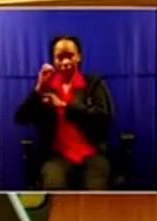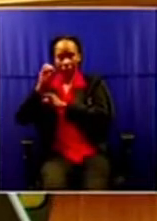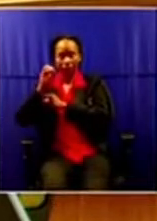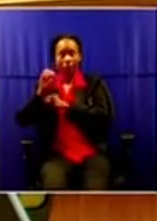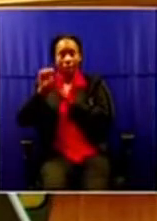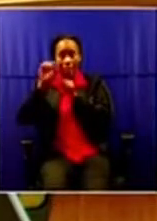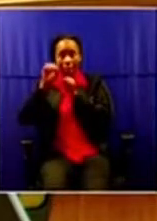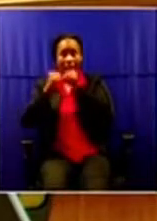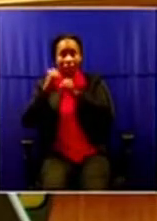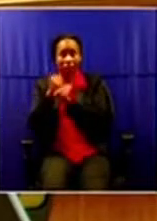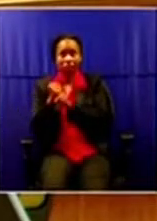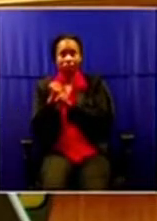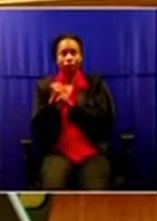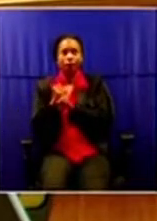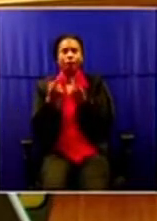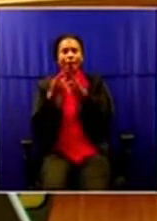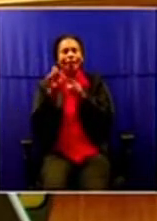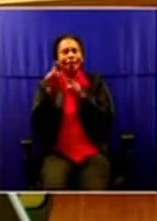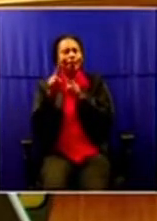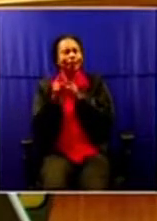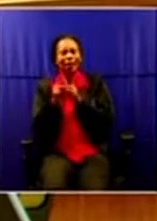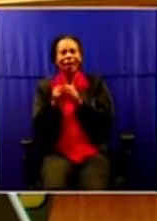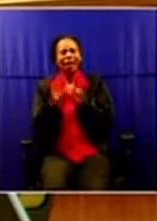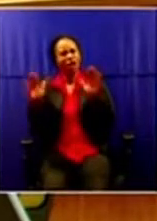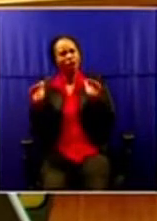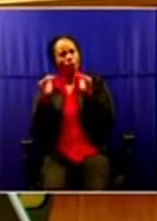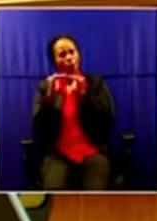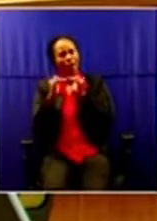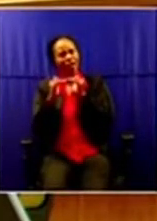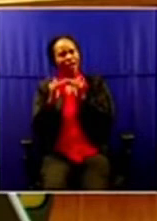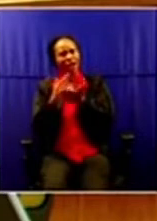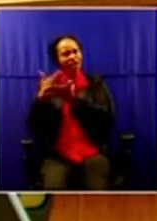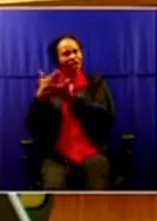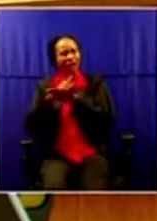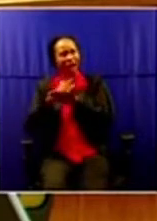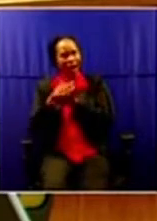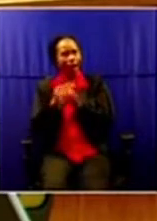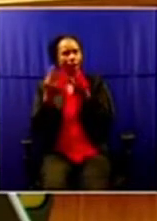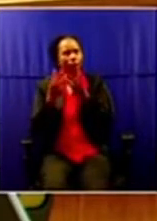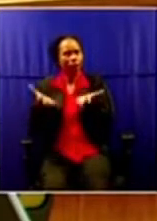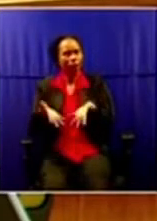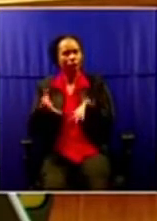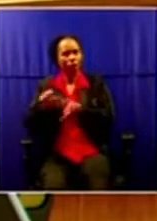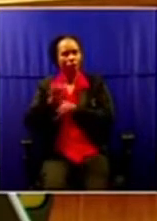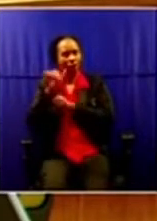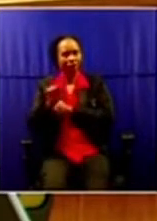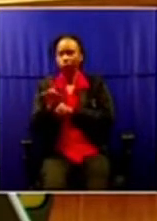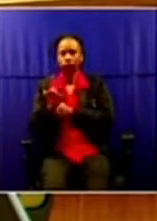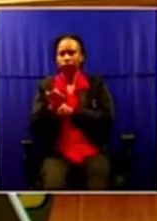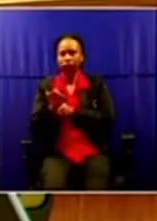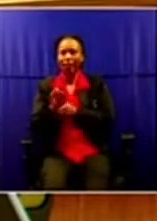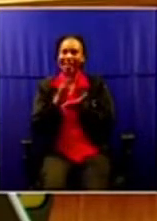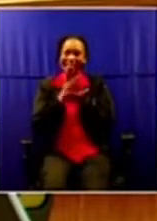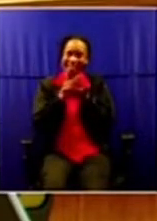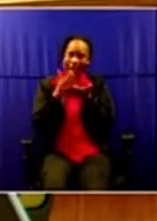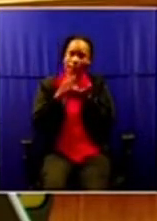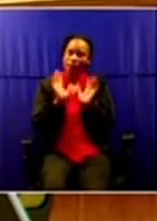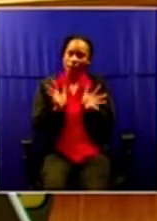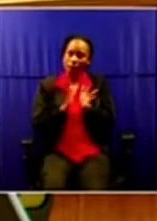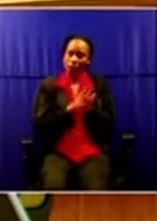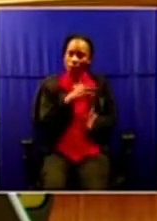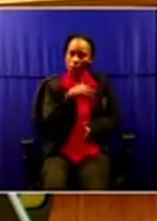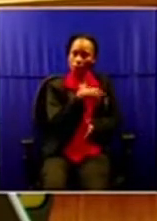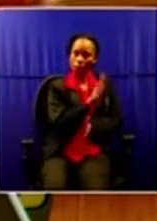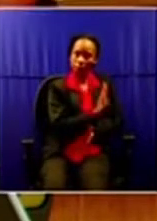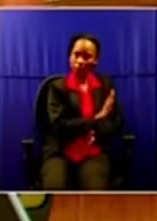shared amongst the people of South Africa. It's only been shared by some, and it's also only being shared